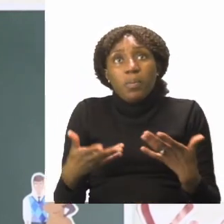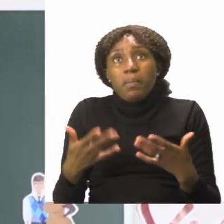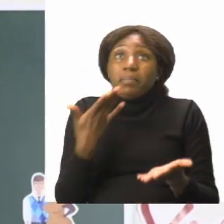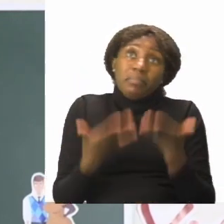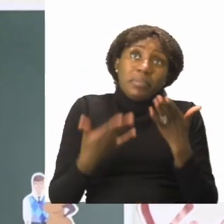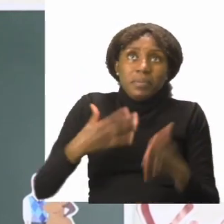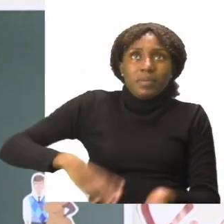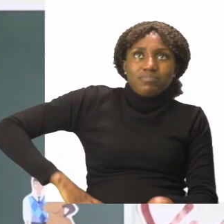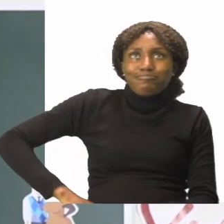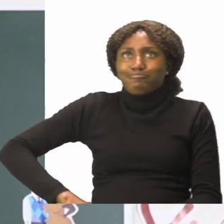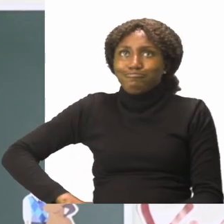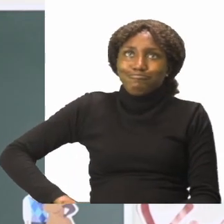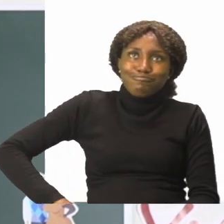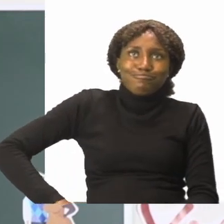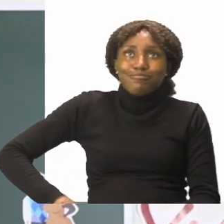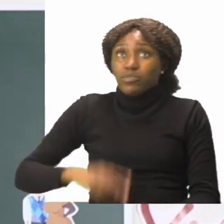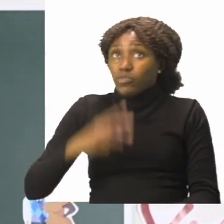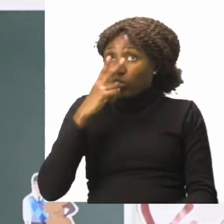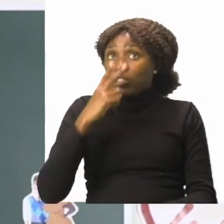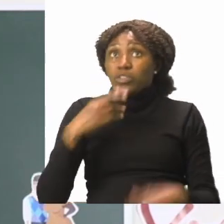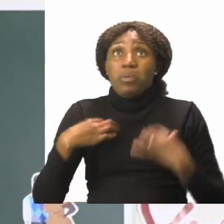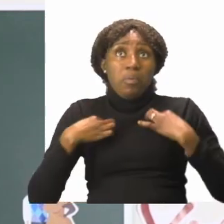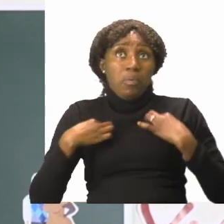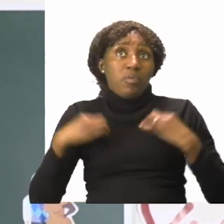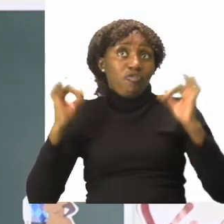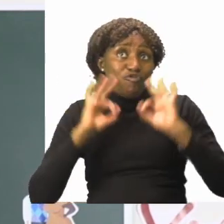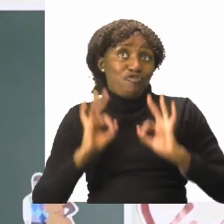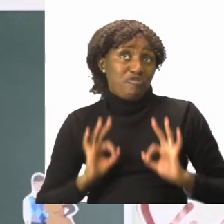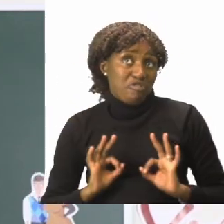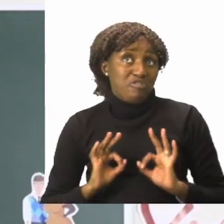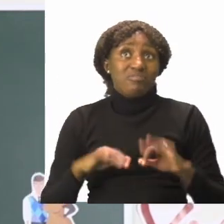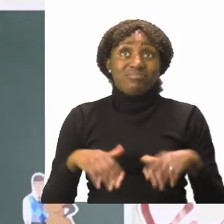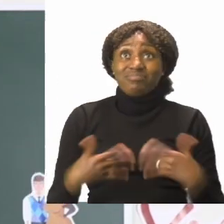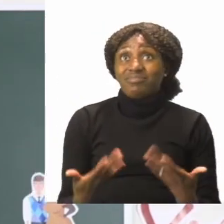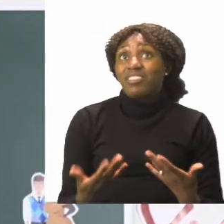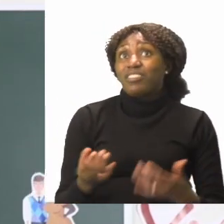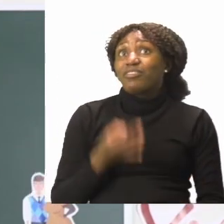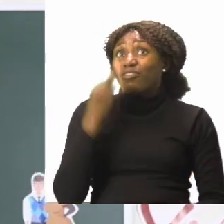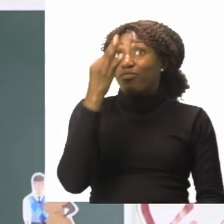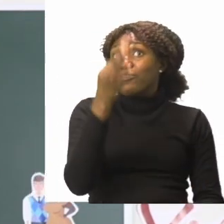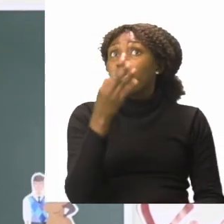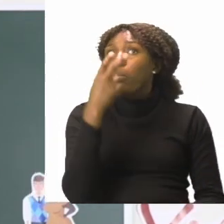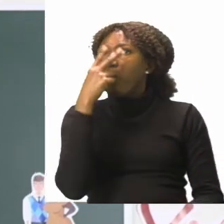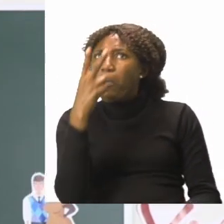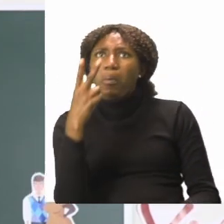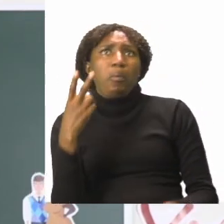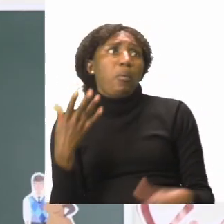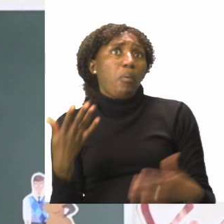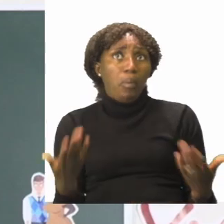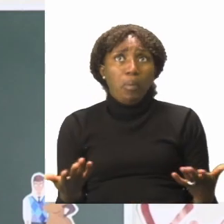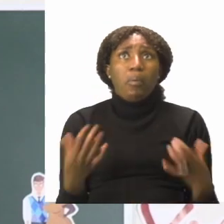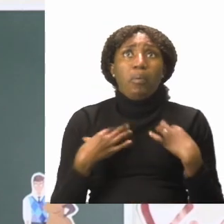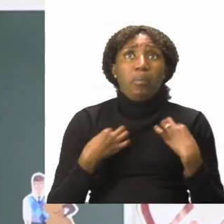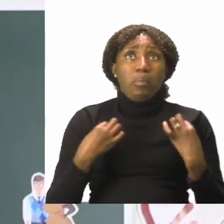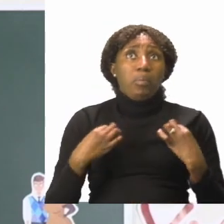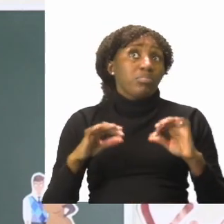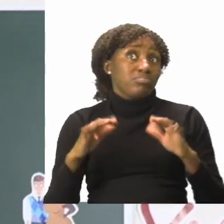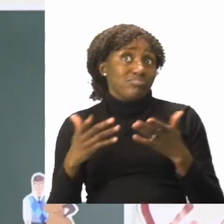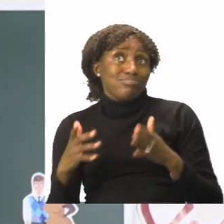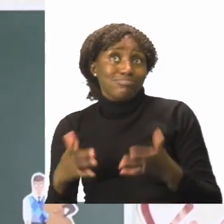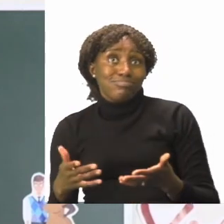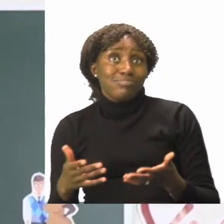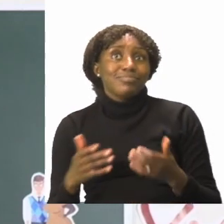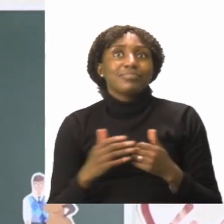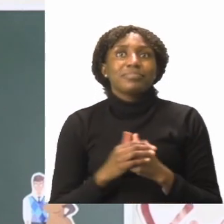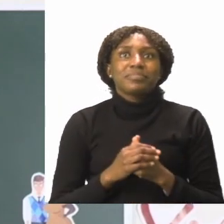models, helping us to see the fashion and the future of the world. Then